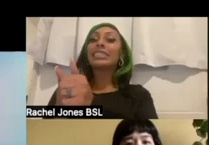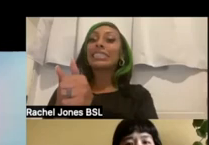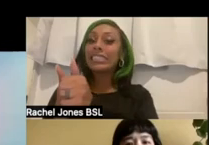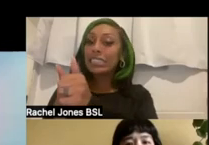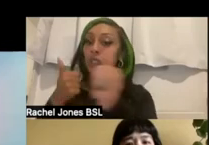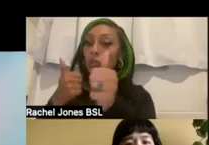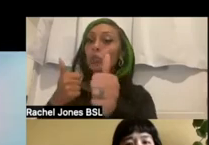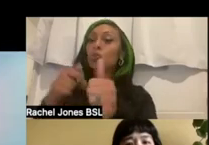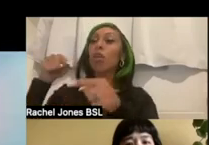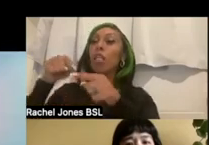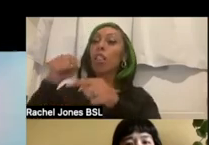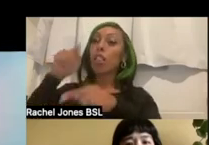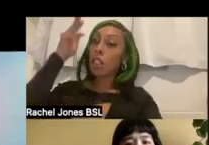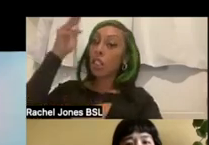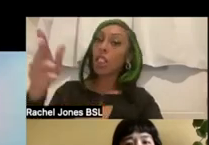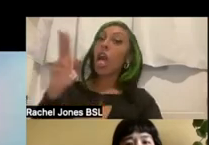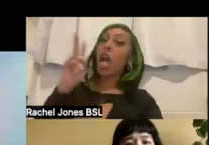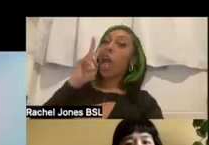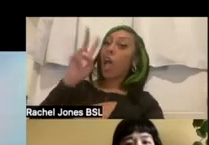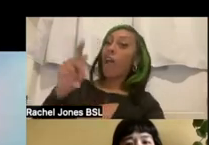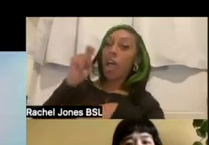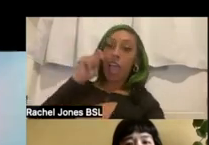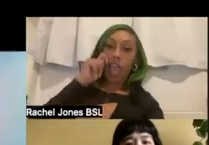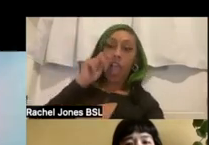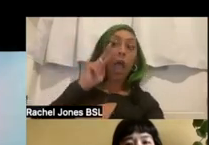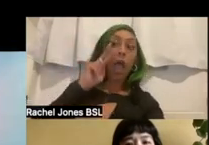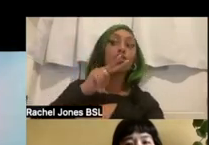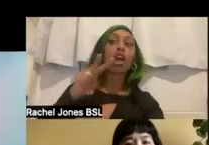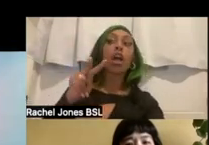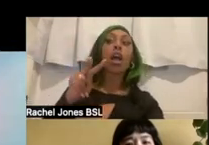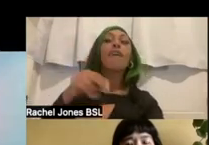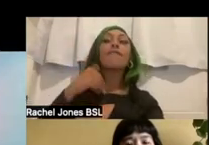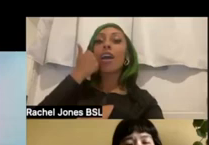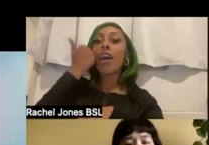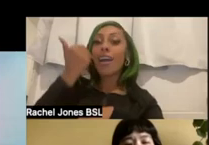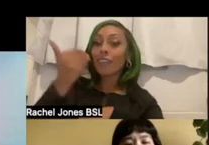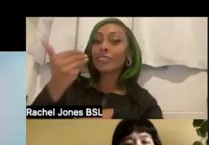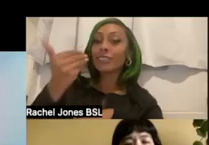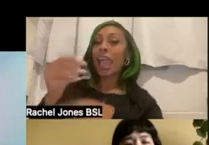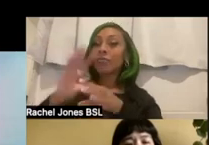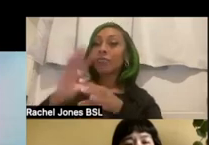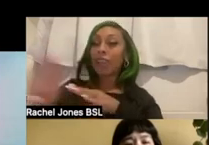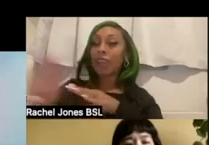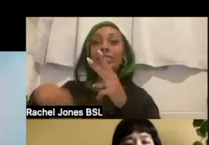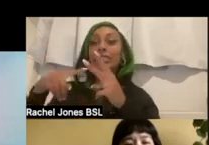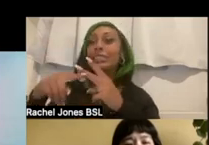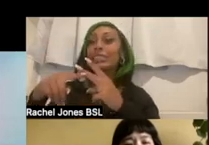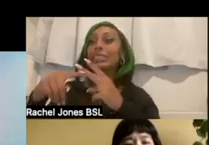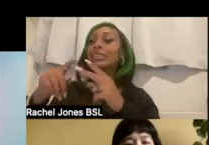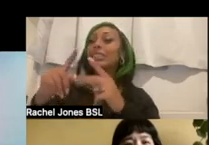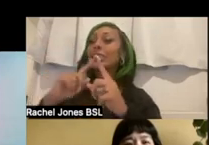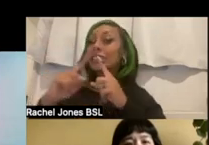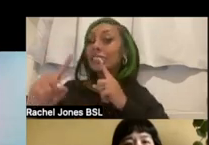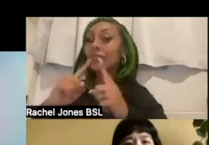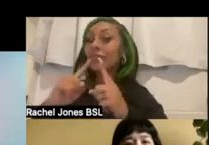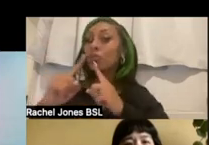there in the daily practices and activities of the institution, have interviews, and collect documents and